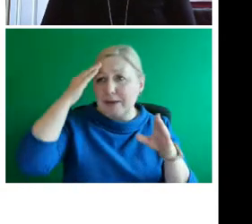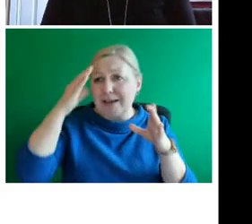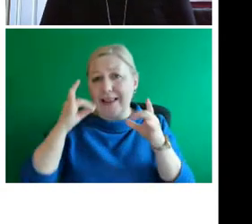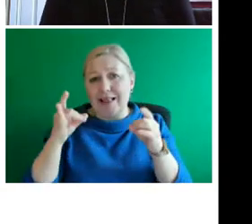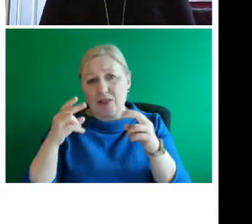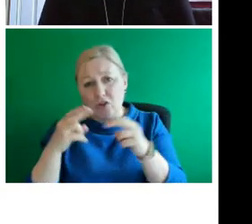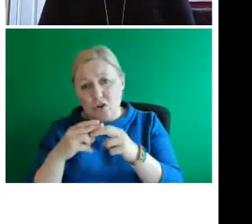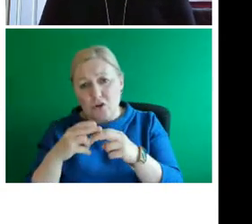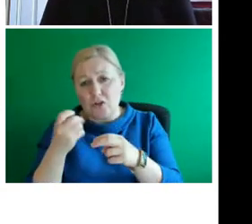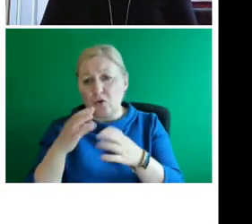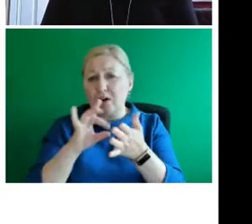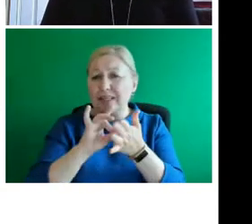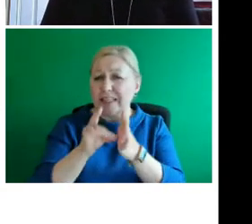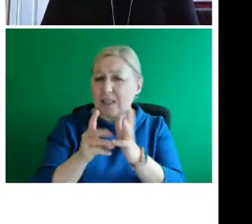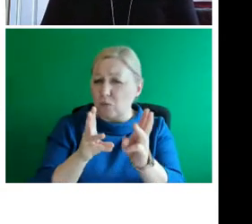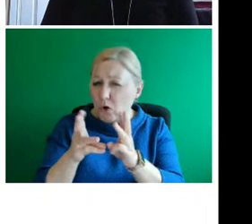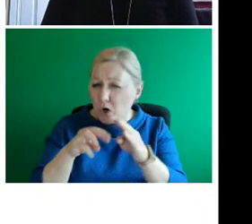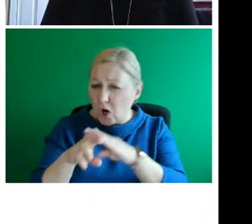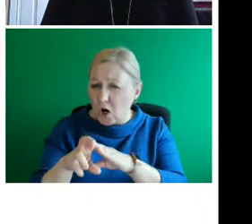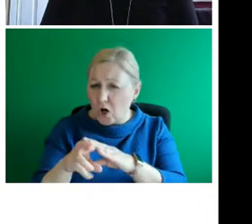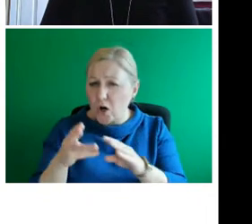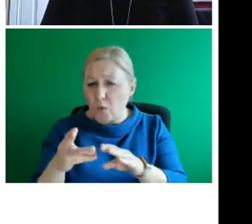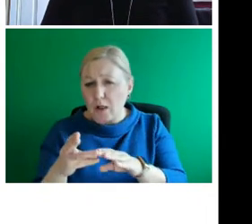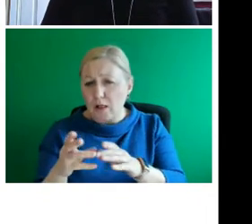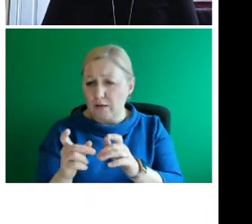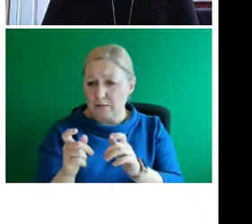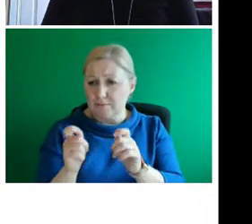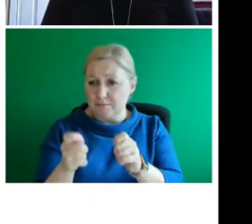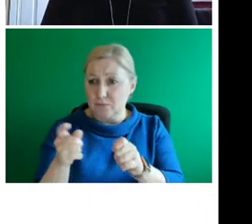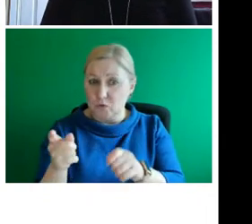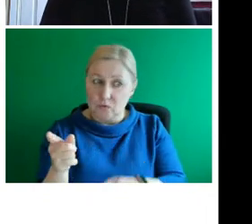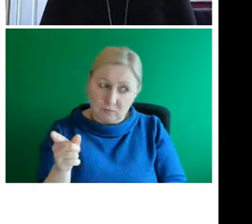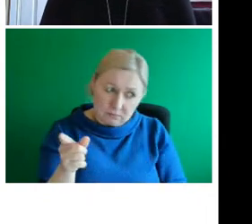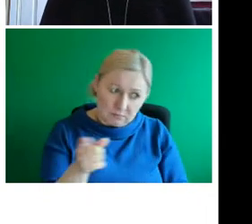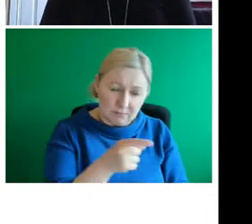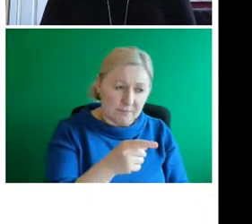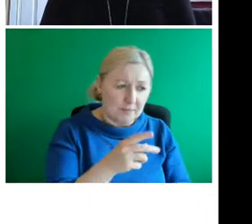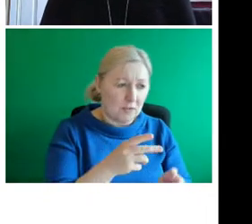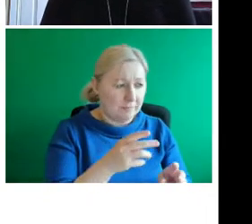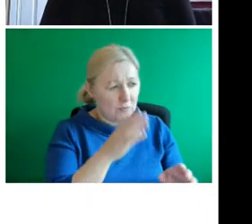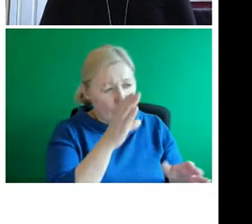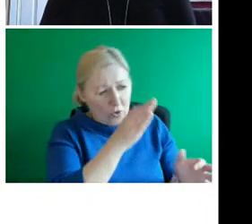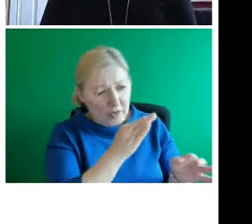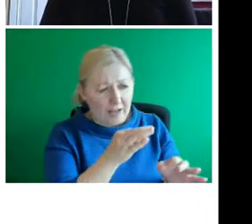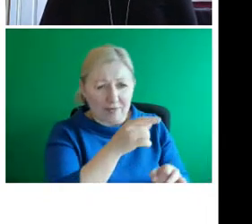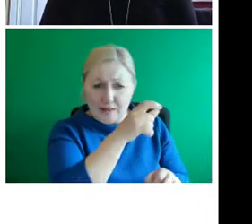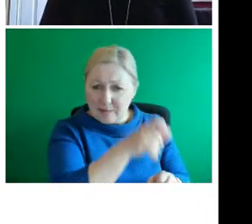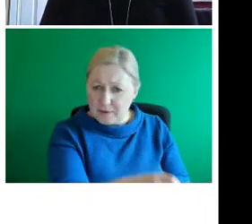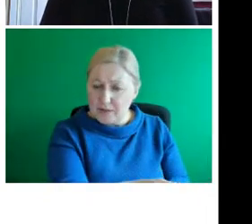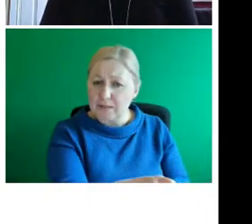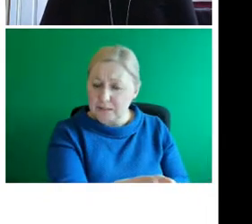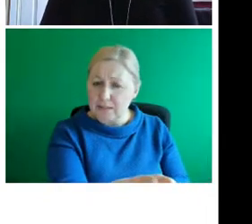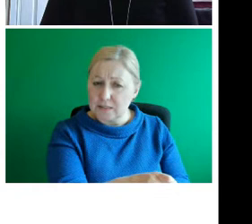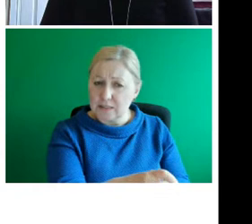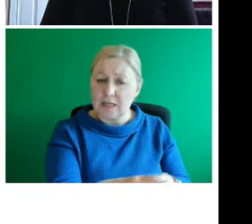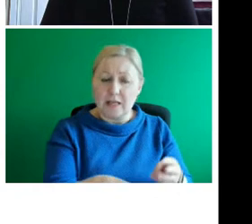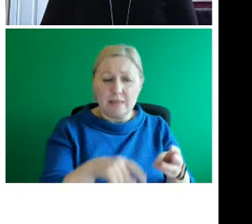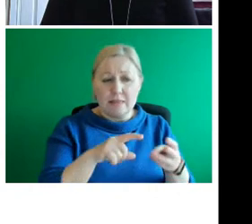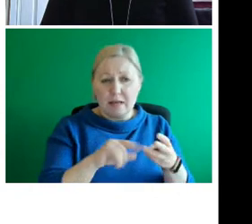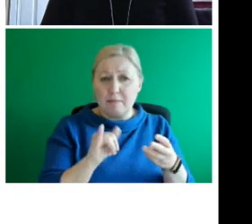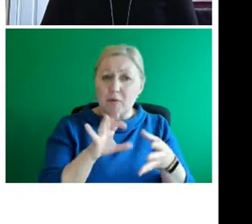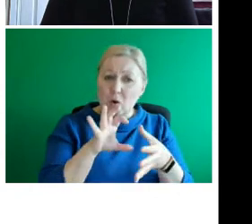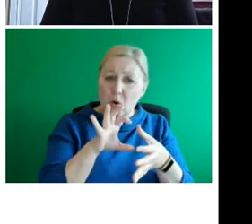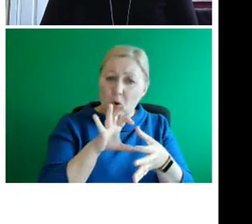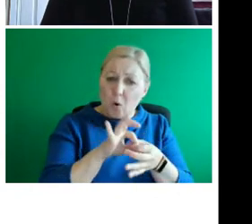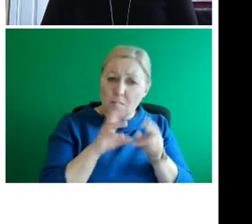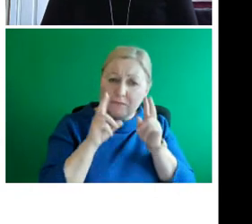to a given person. And then less frequently, you'd have home and nursing home visits from doctors. So as I said, the aim is always